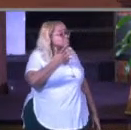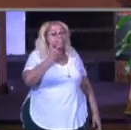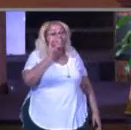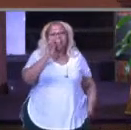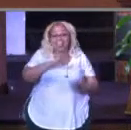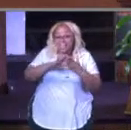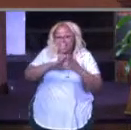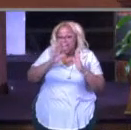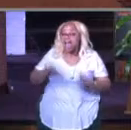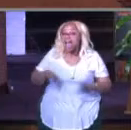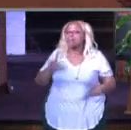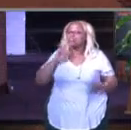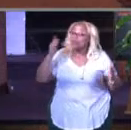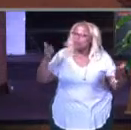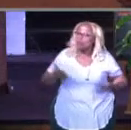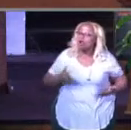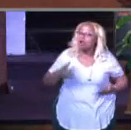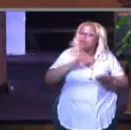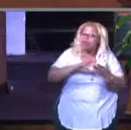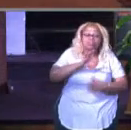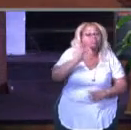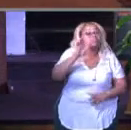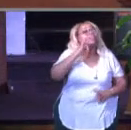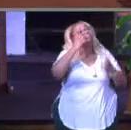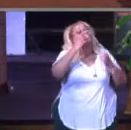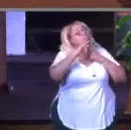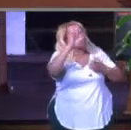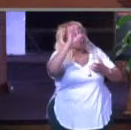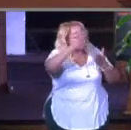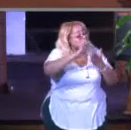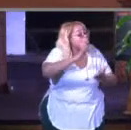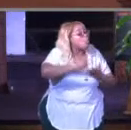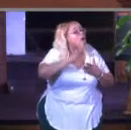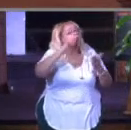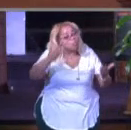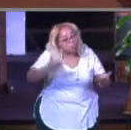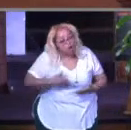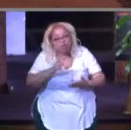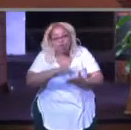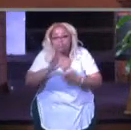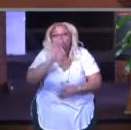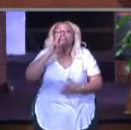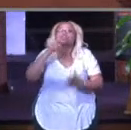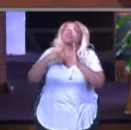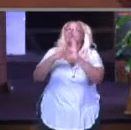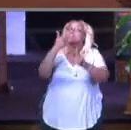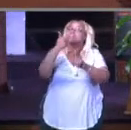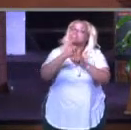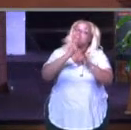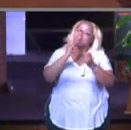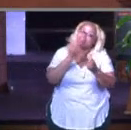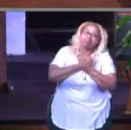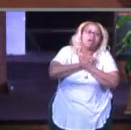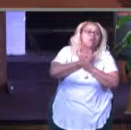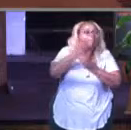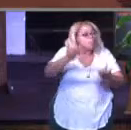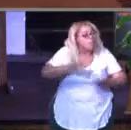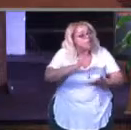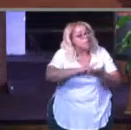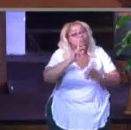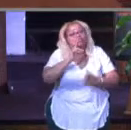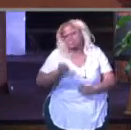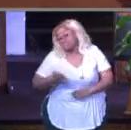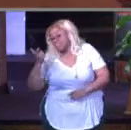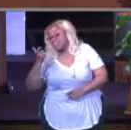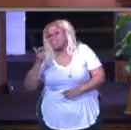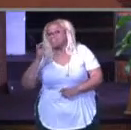See, cleaning your house welcomes the Holy Spirit. Caring for your spouse welcomes the Holy Spirit. Showing yourself love welcomes the Holy Spirit.